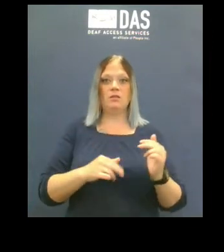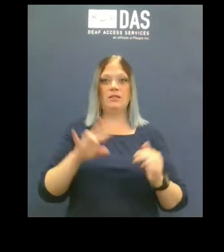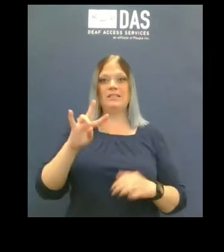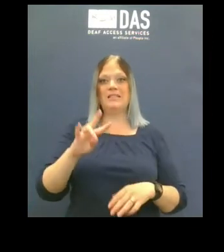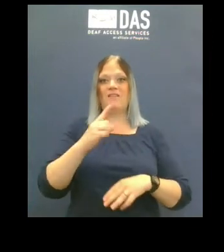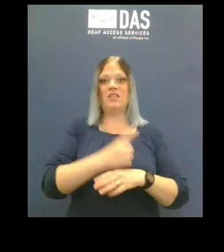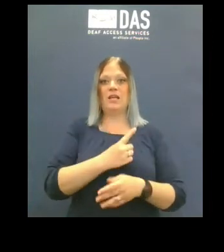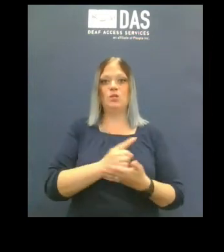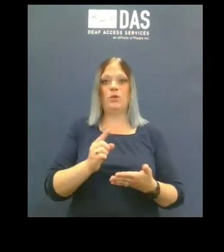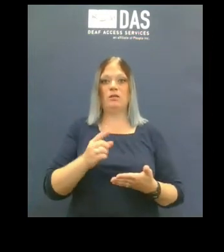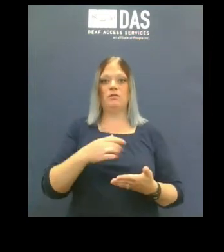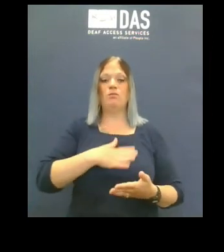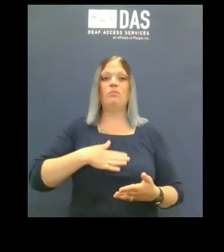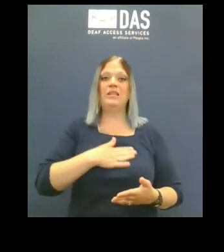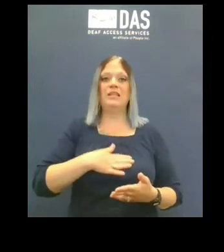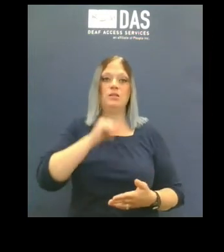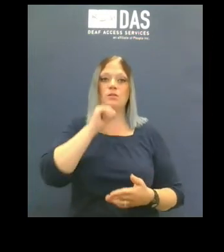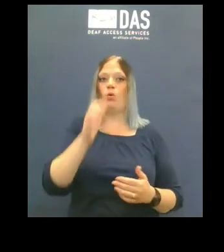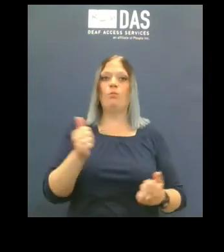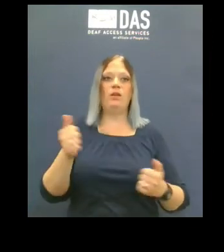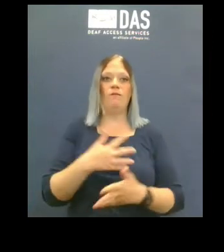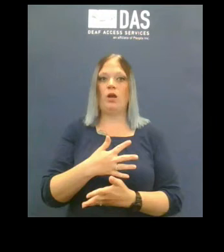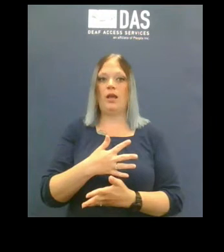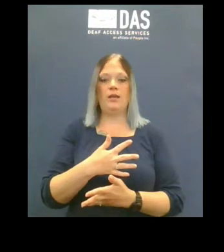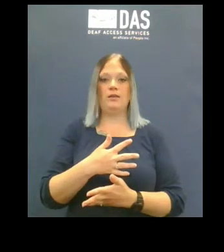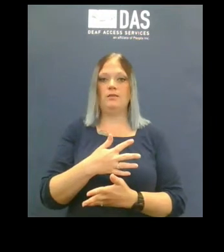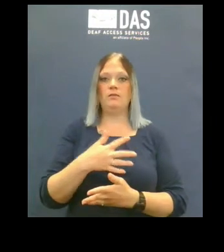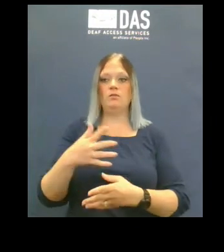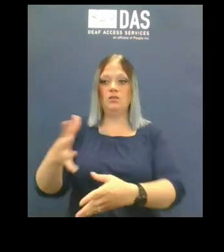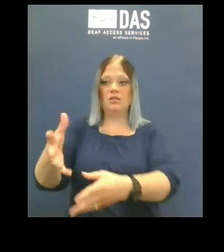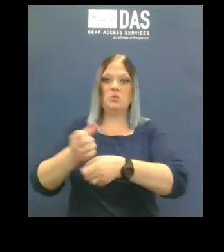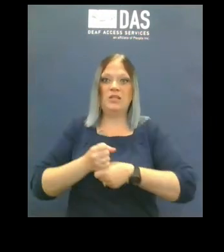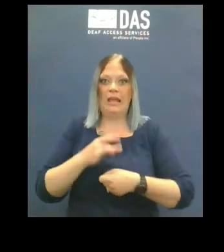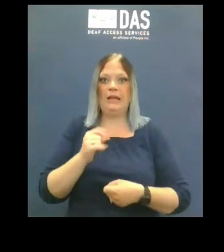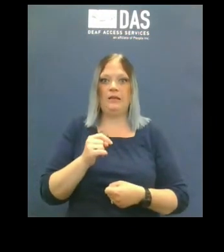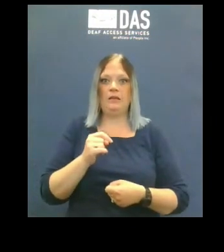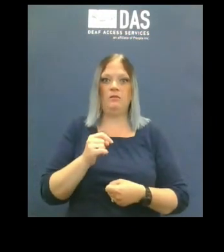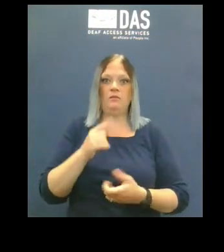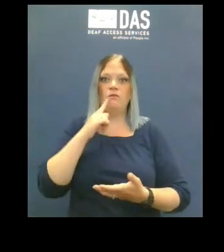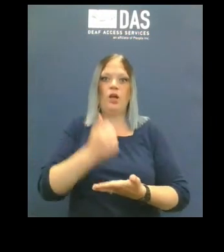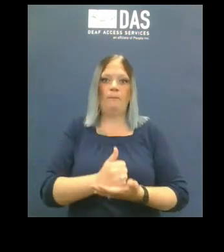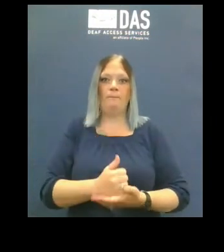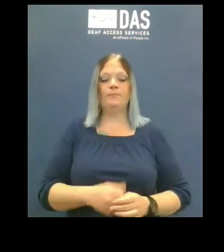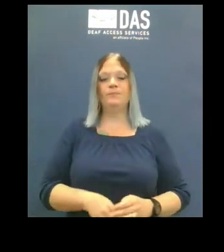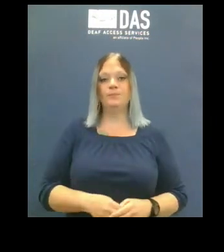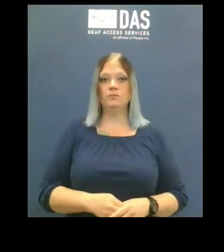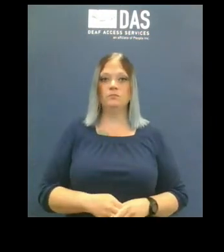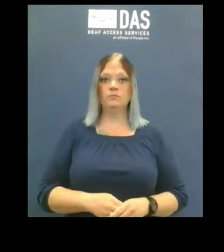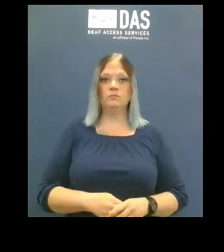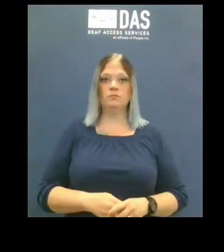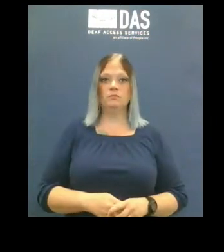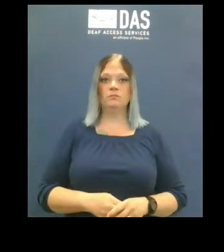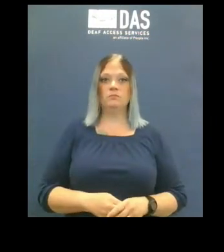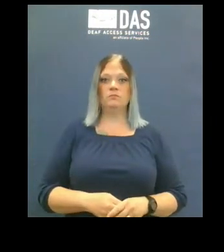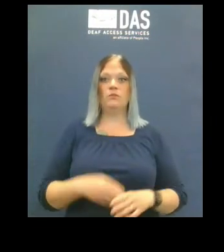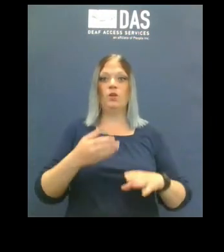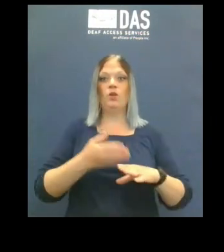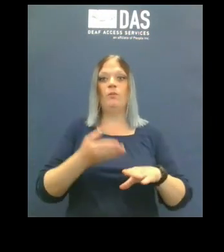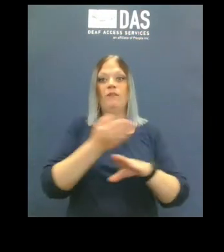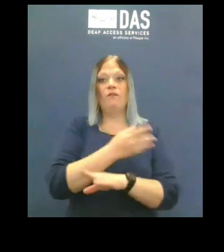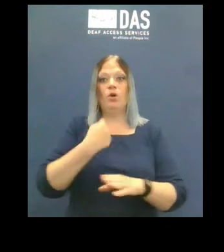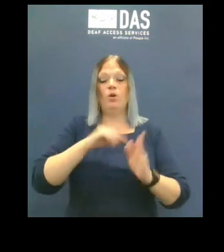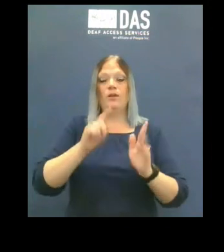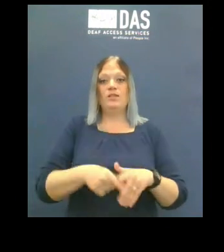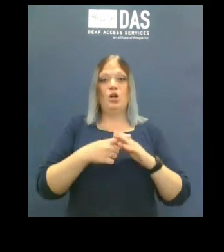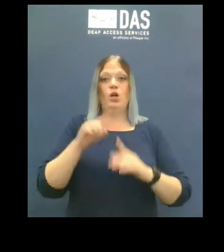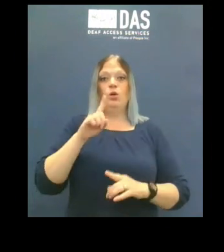days a week. So please don't be afraid to go and get Narcan and get help. So before we go to